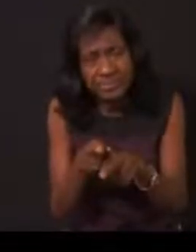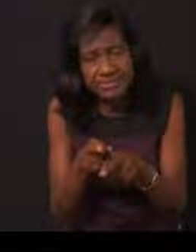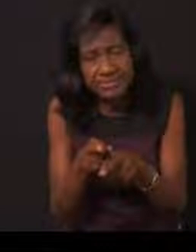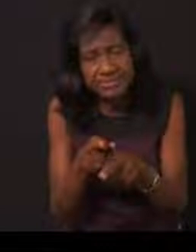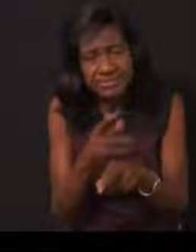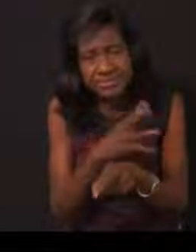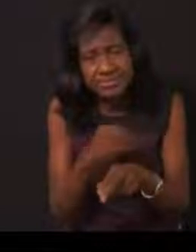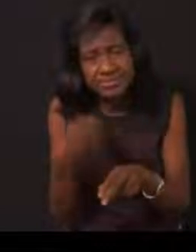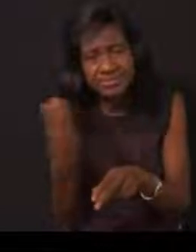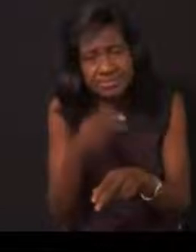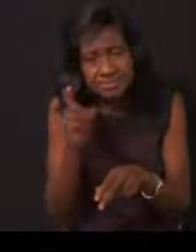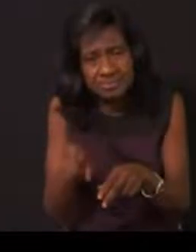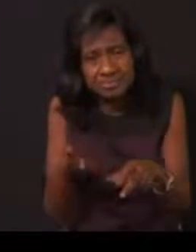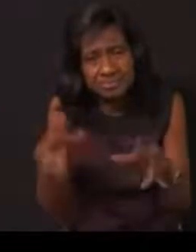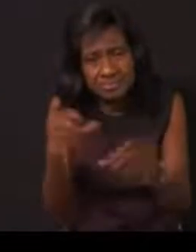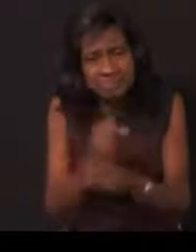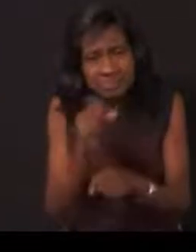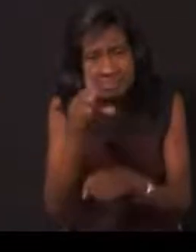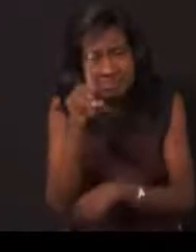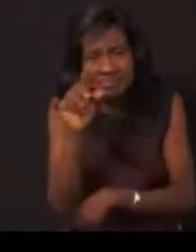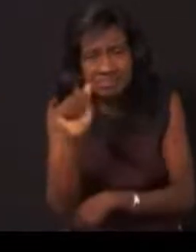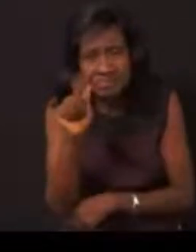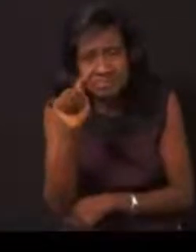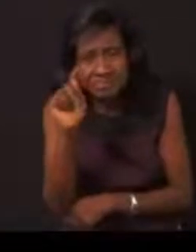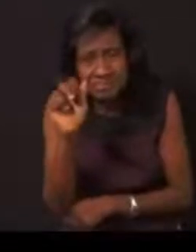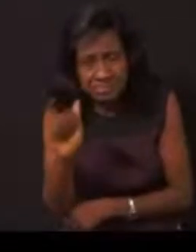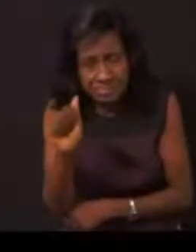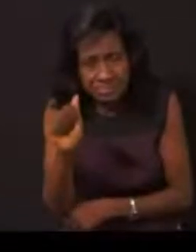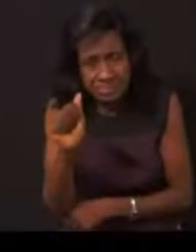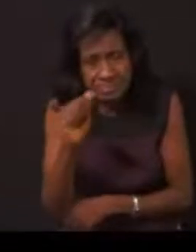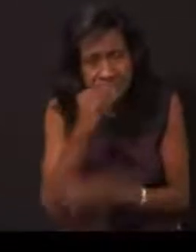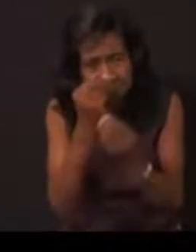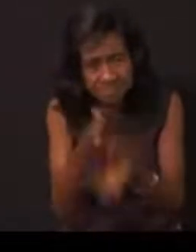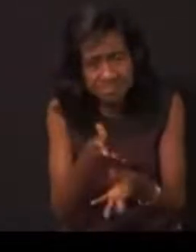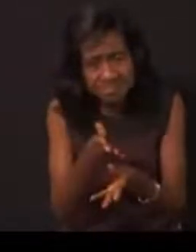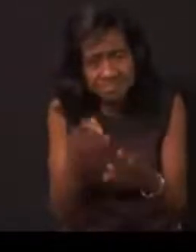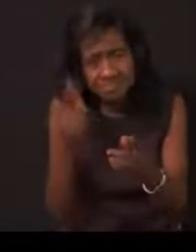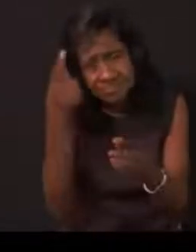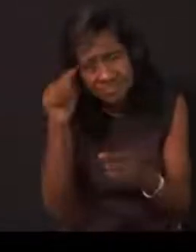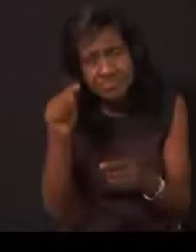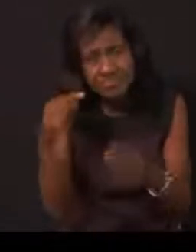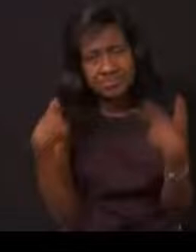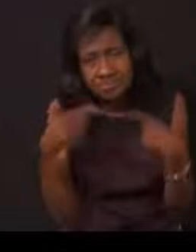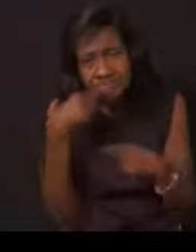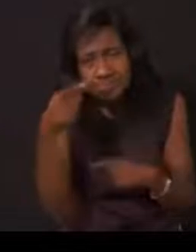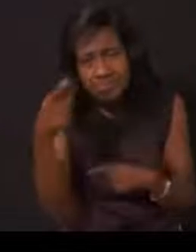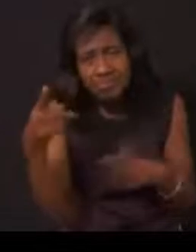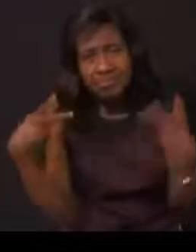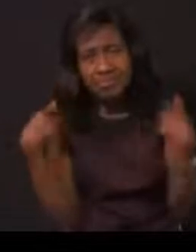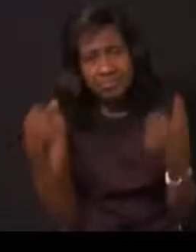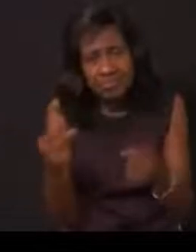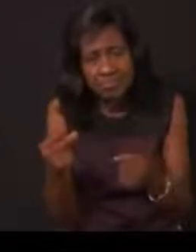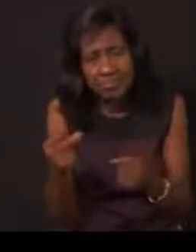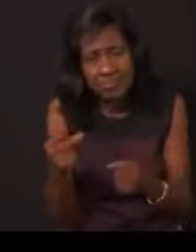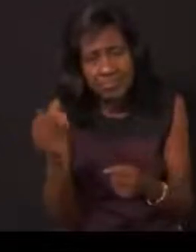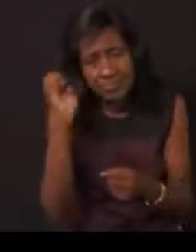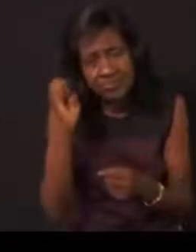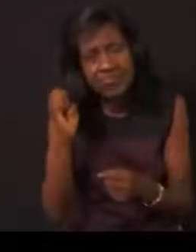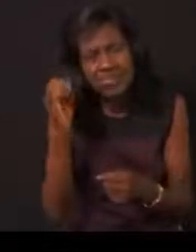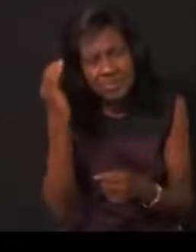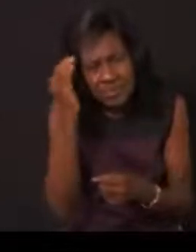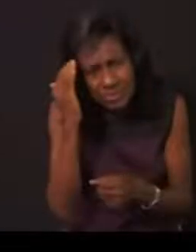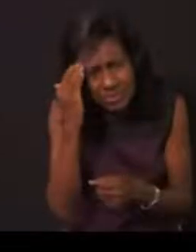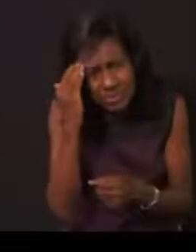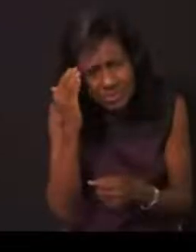to public health. Mm-hmm. So there is a really important work around the process, and I know I have complete